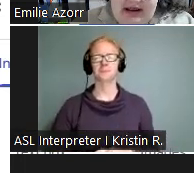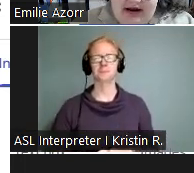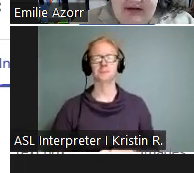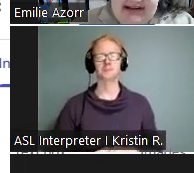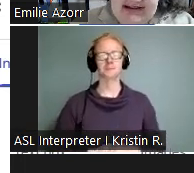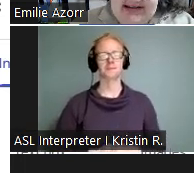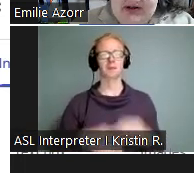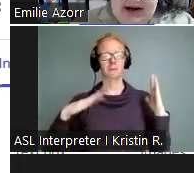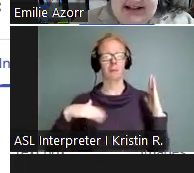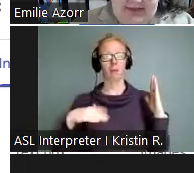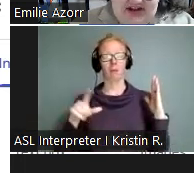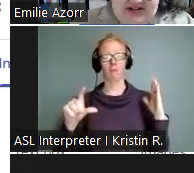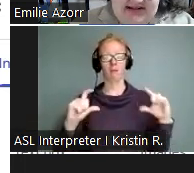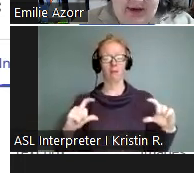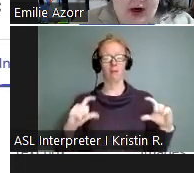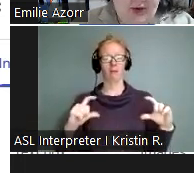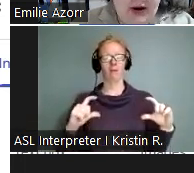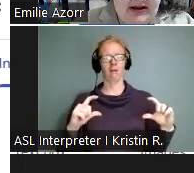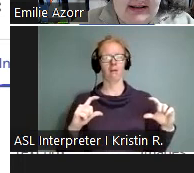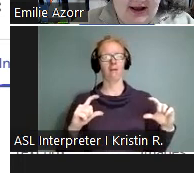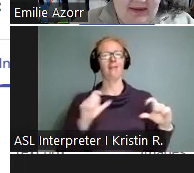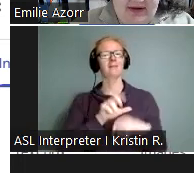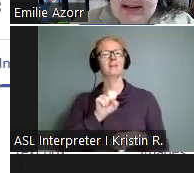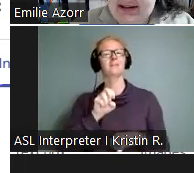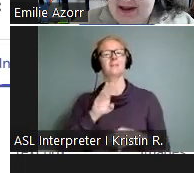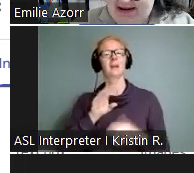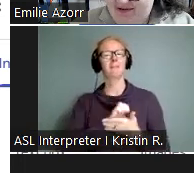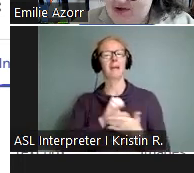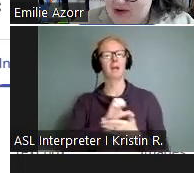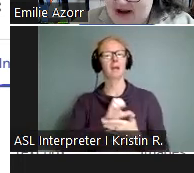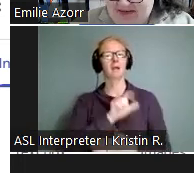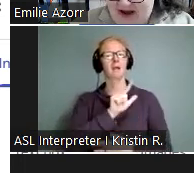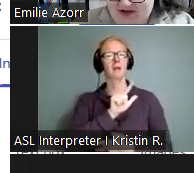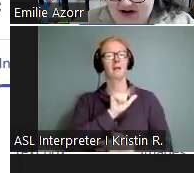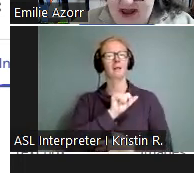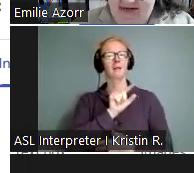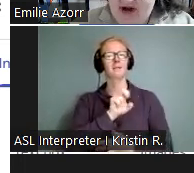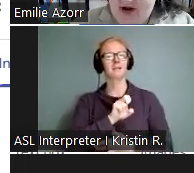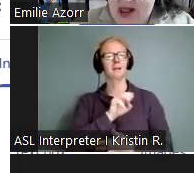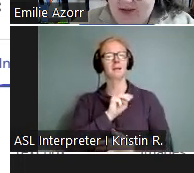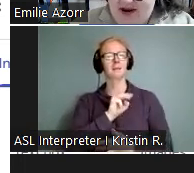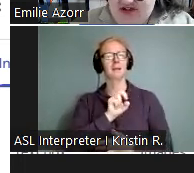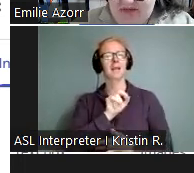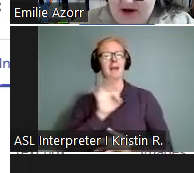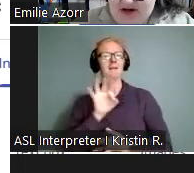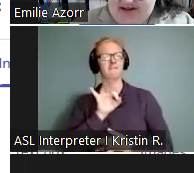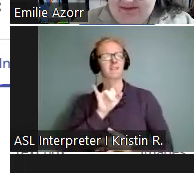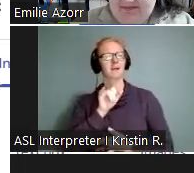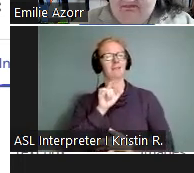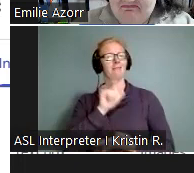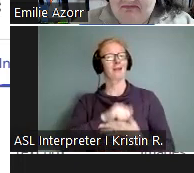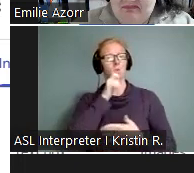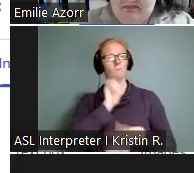And then down here, this links to our subpages as well. We're going to talk about Lizzie McNeff, who we're named after, and then our collaboration